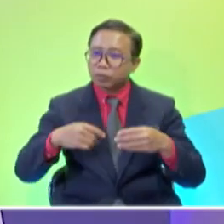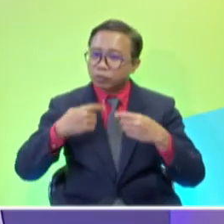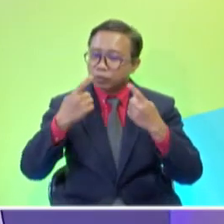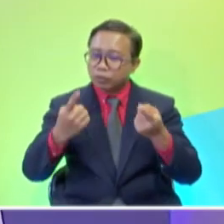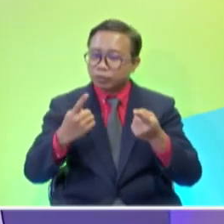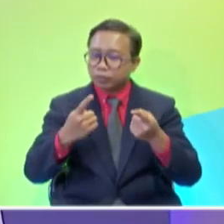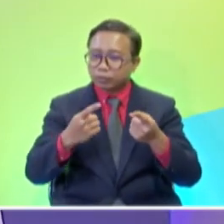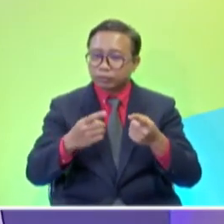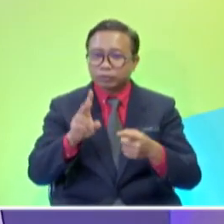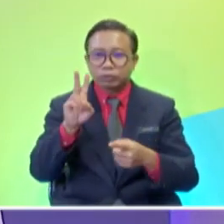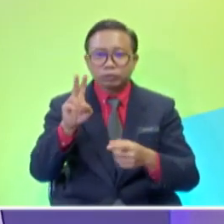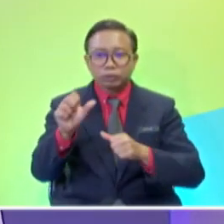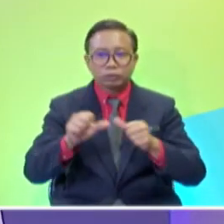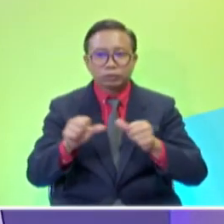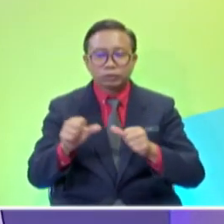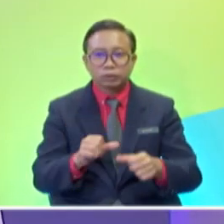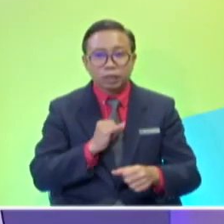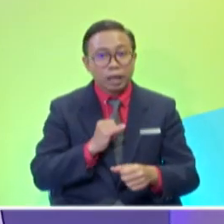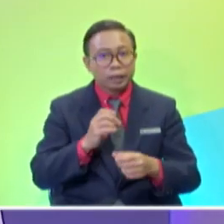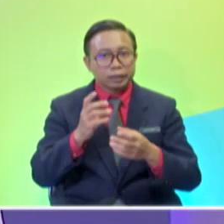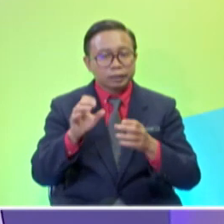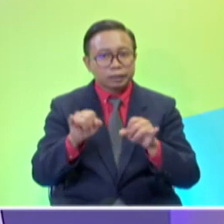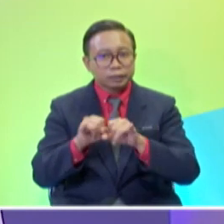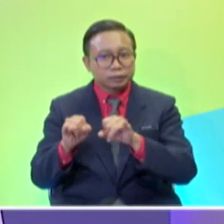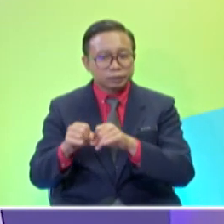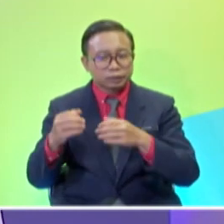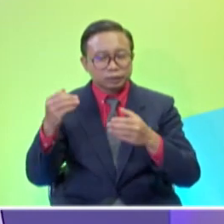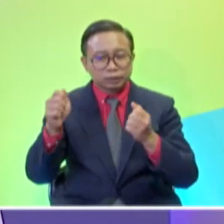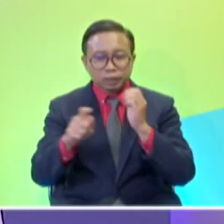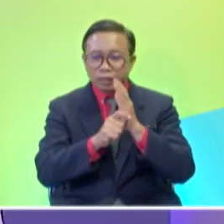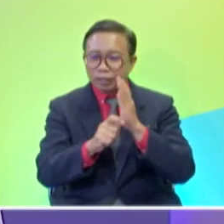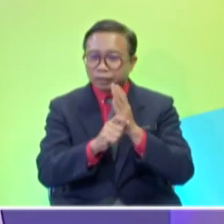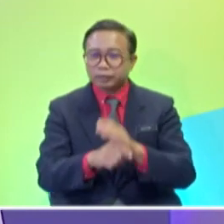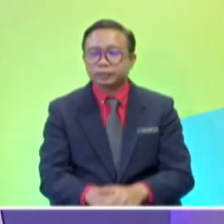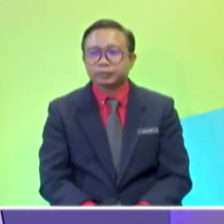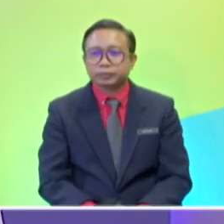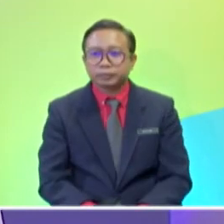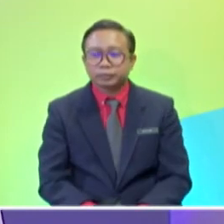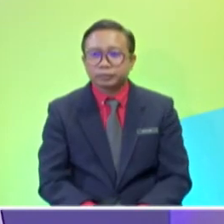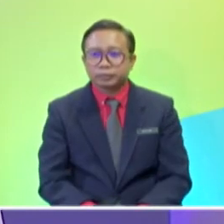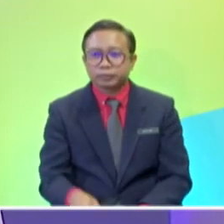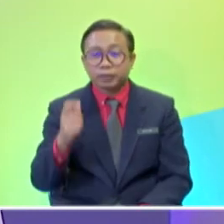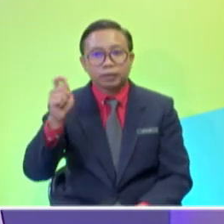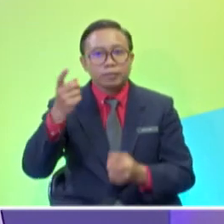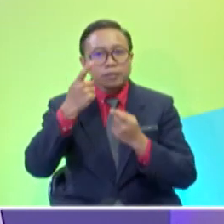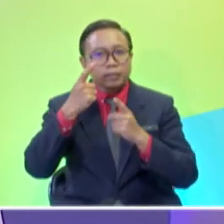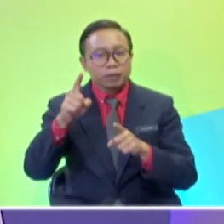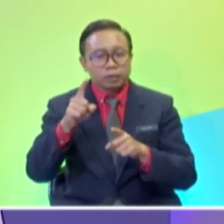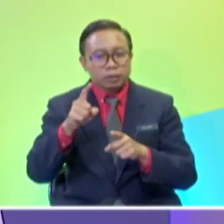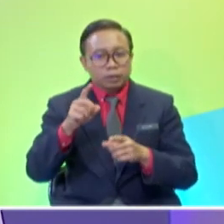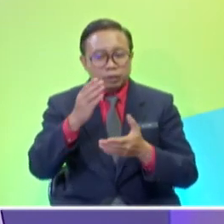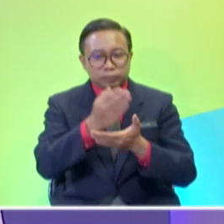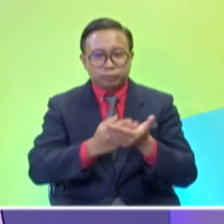second activity, All right. I just want to add on a little bit to the answers to part